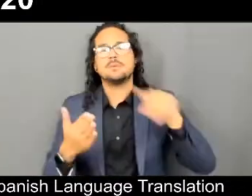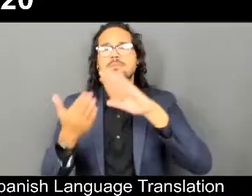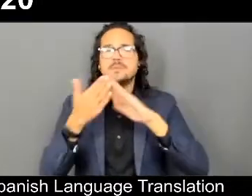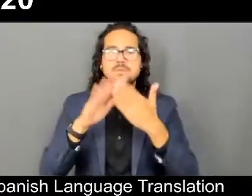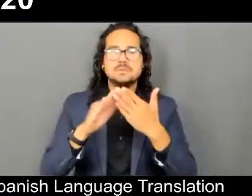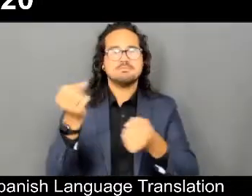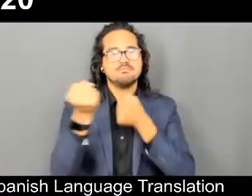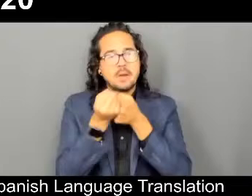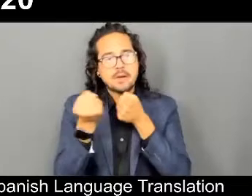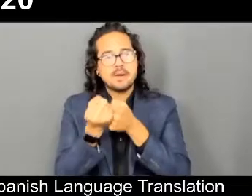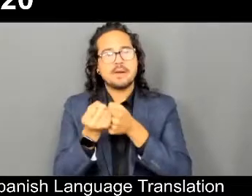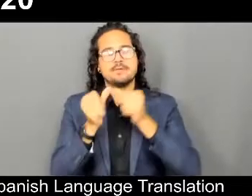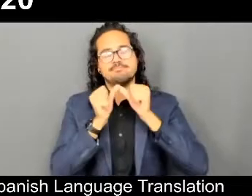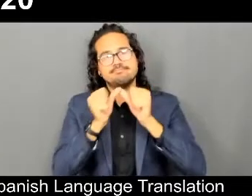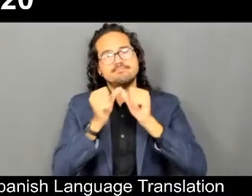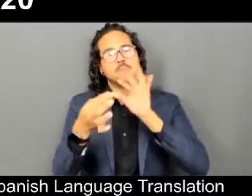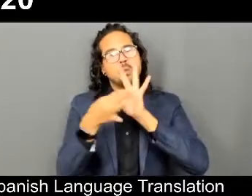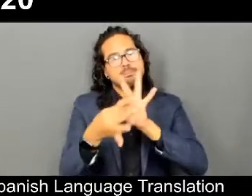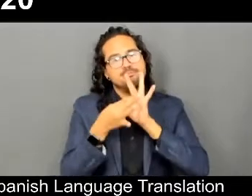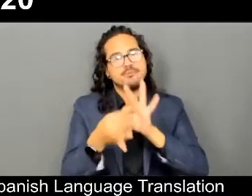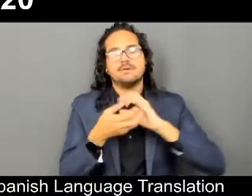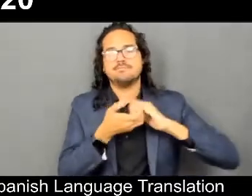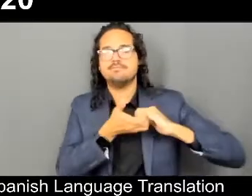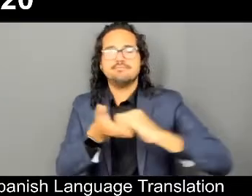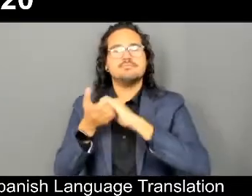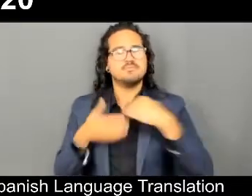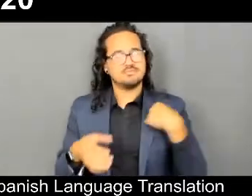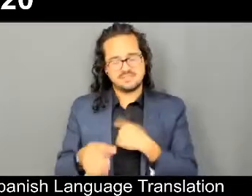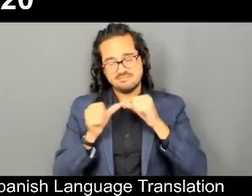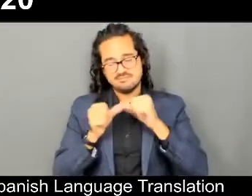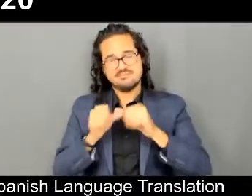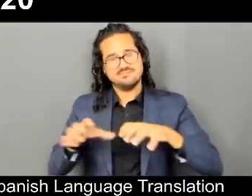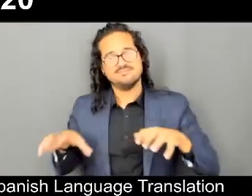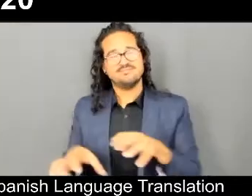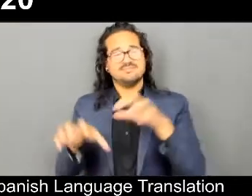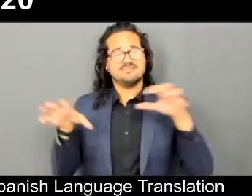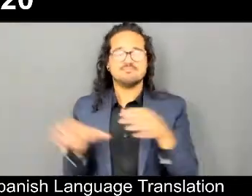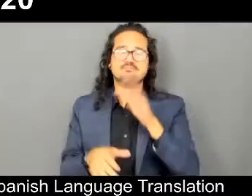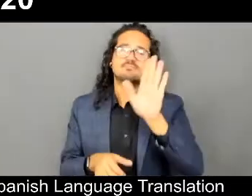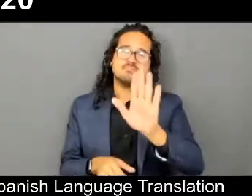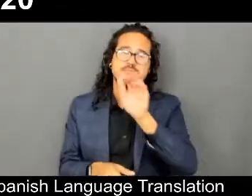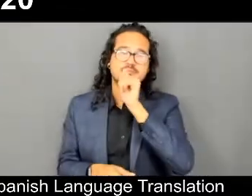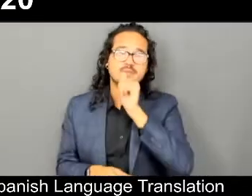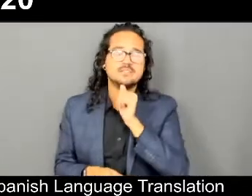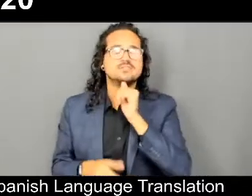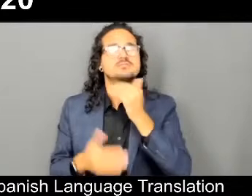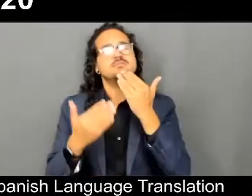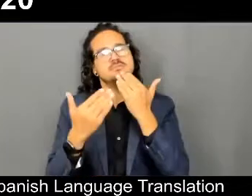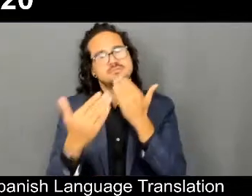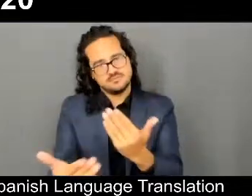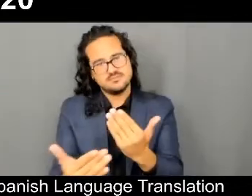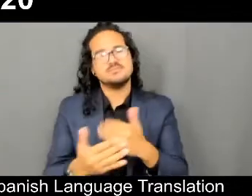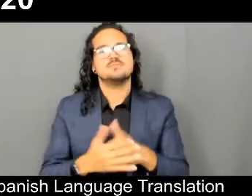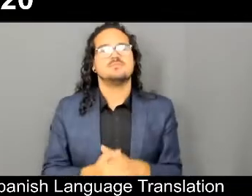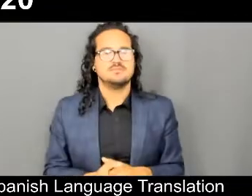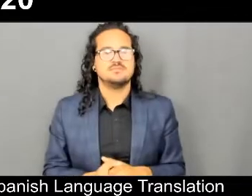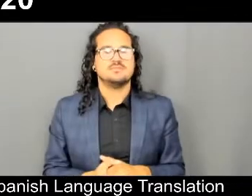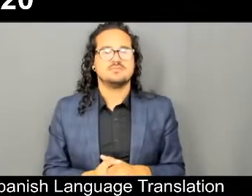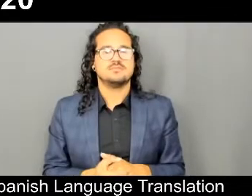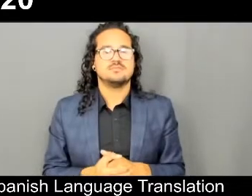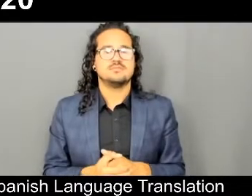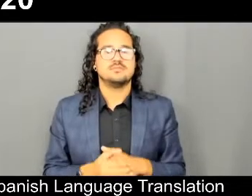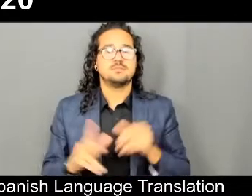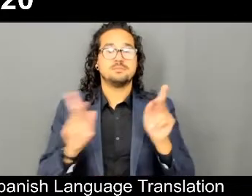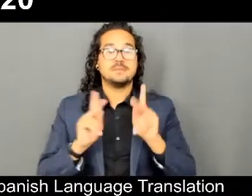done. Thank you all for your patience, and again, for those in the Inverness Park area, North Marin Water